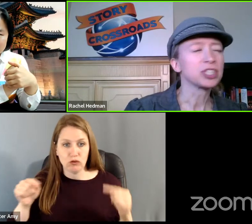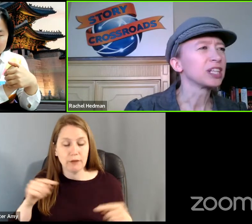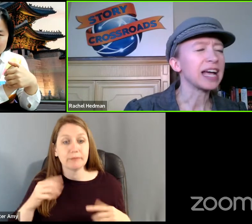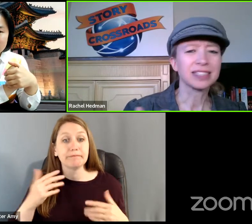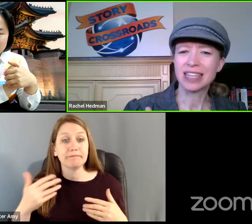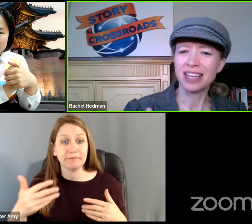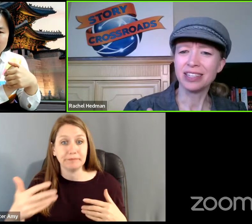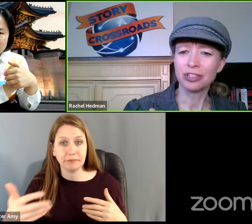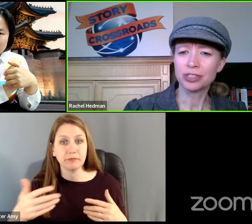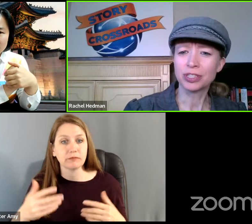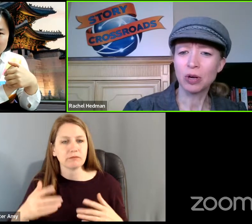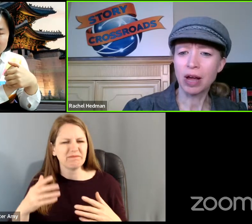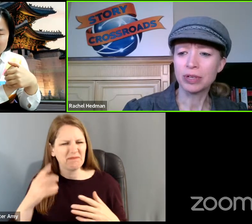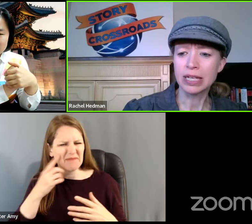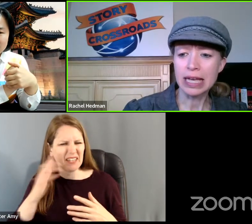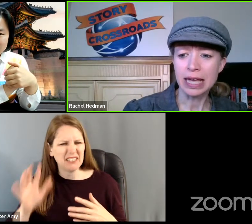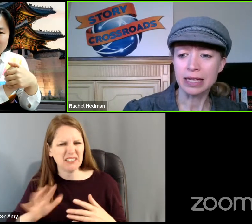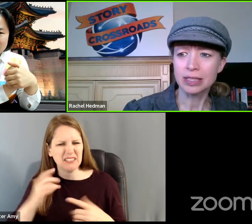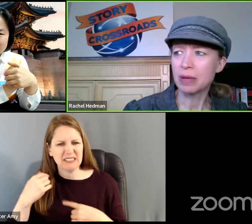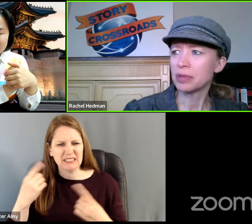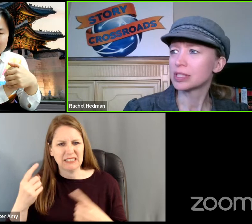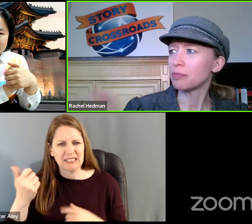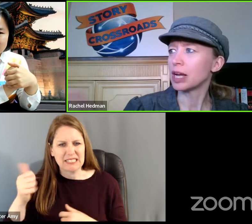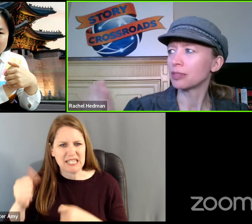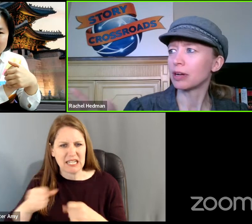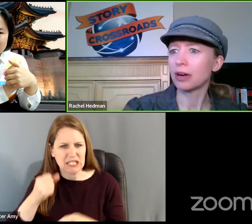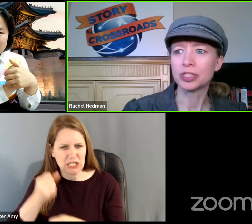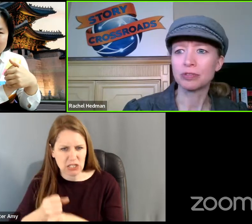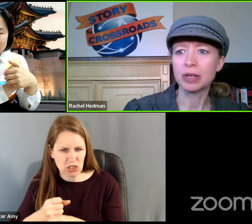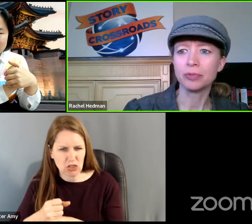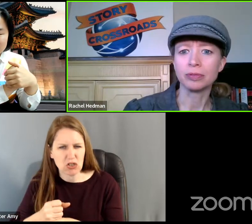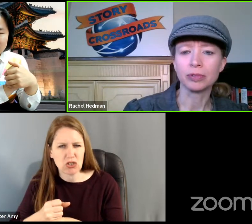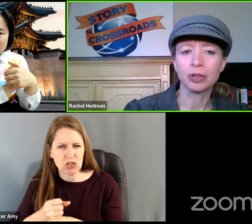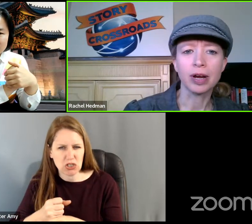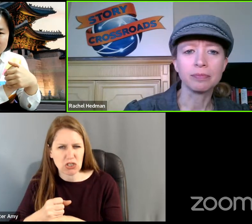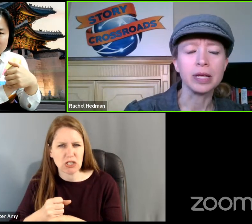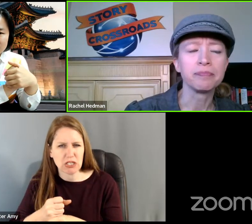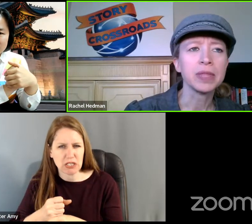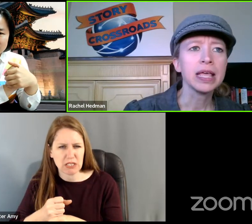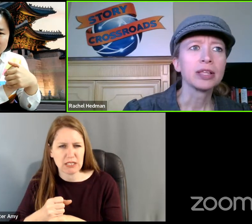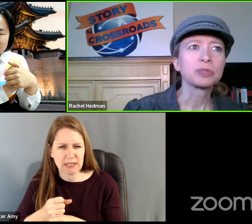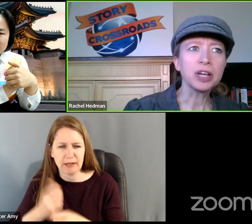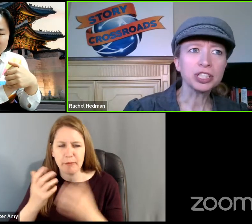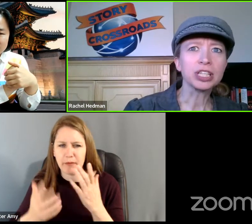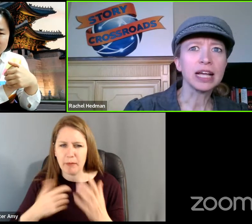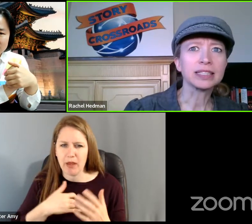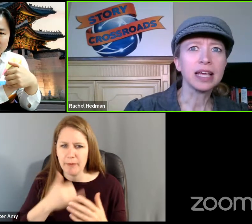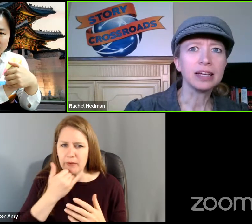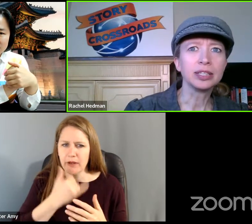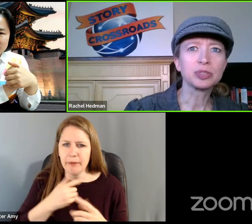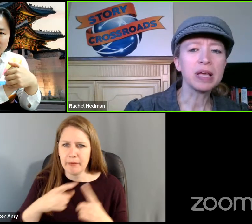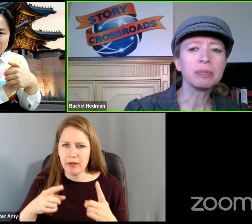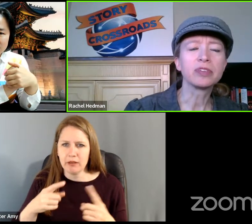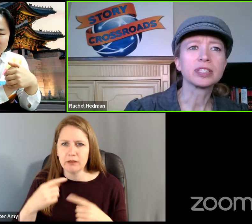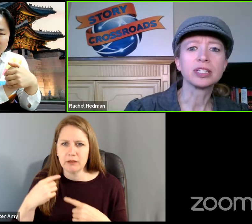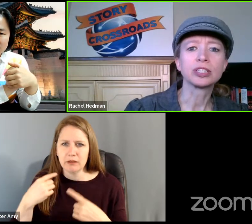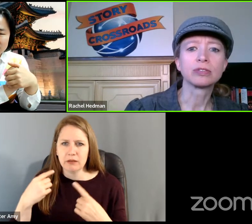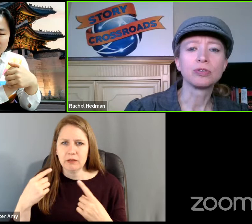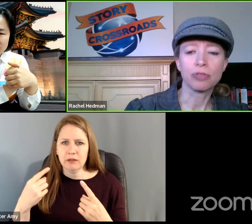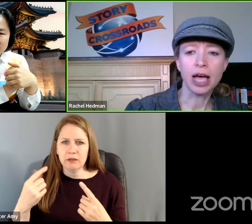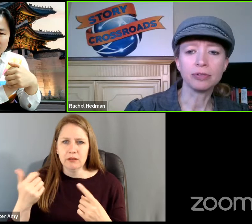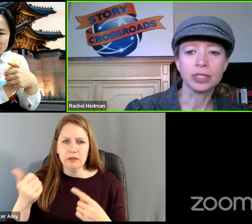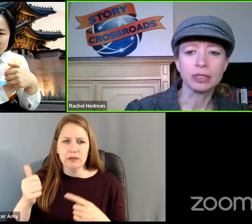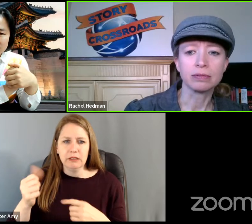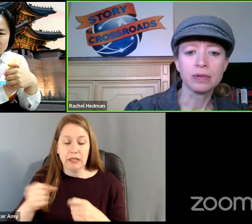eventually, especially in the last 10 years or so, I would guess, maybe someone out there on the stream will correct me, especially the last 10 years, maybe even